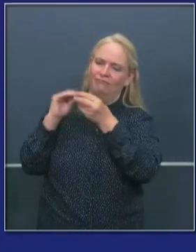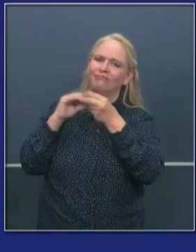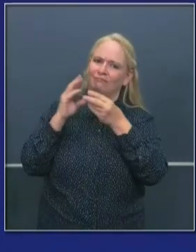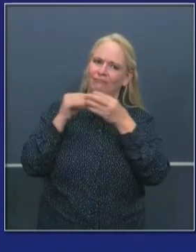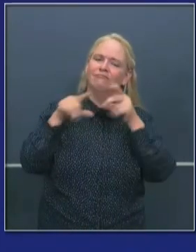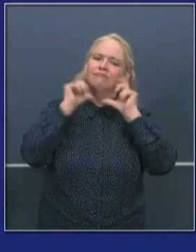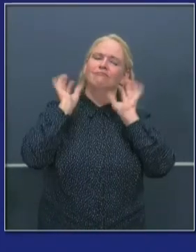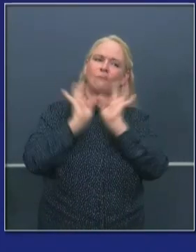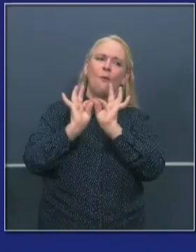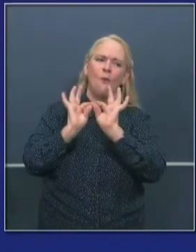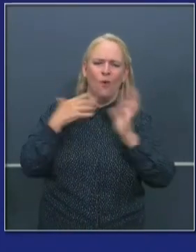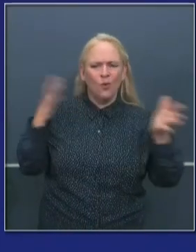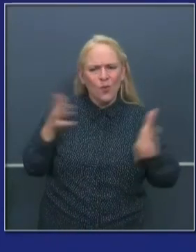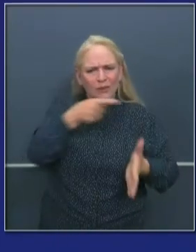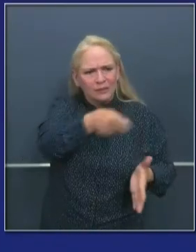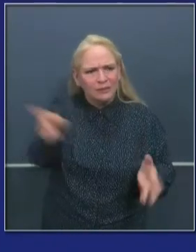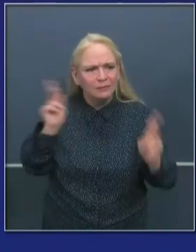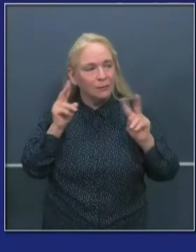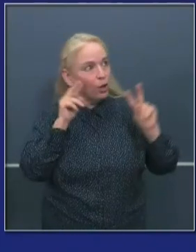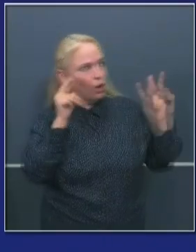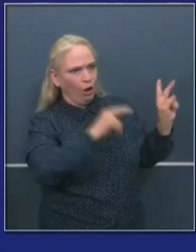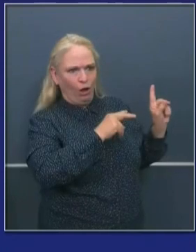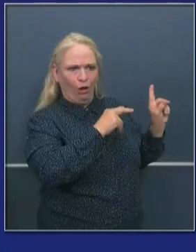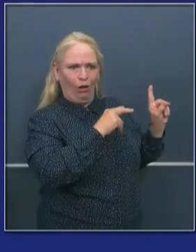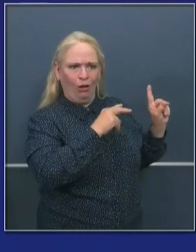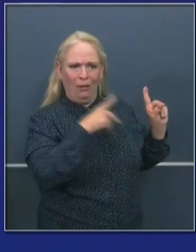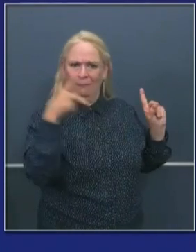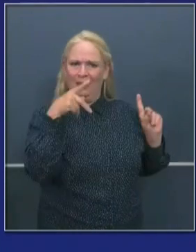encourage you to take a look at these PSAs that are on the